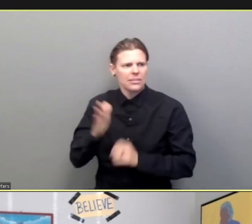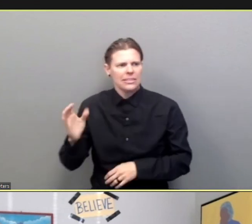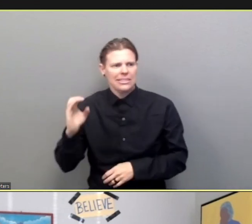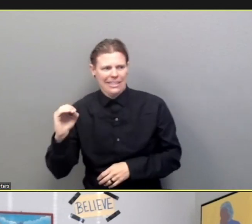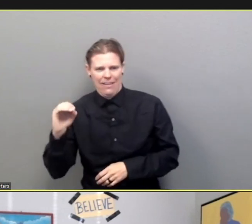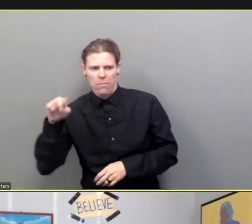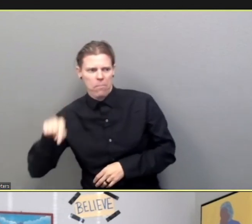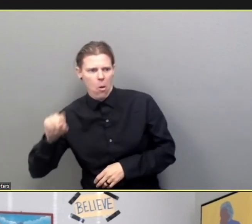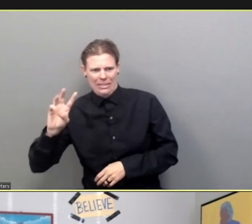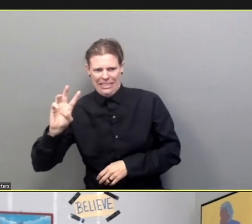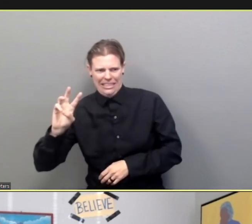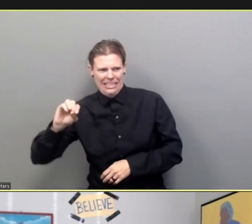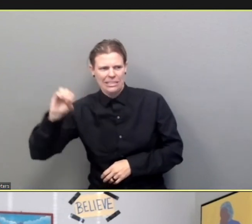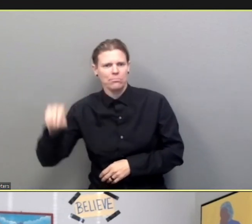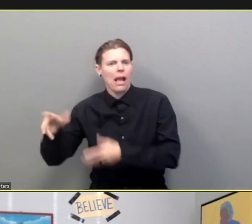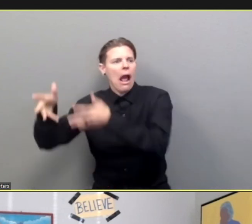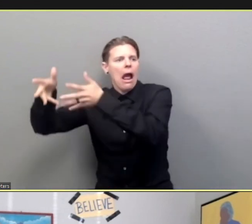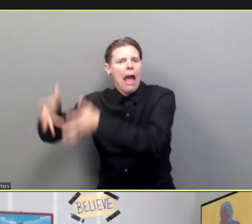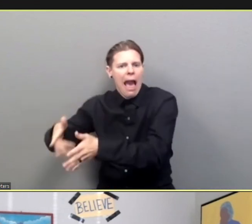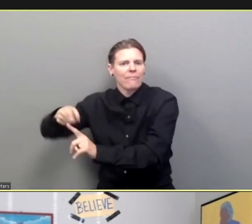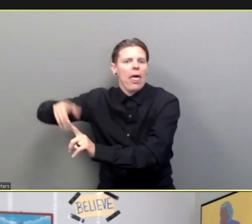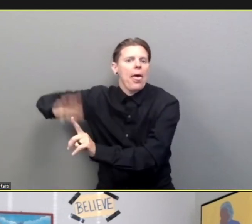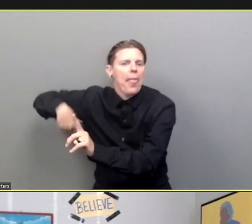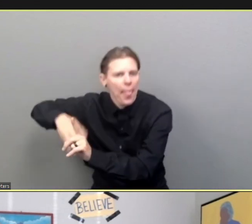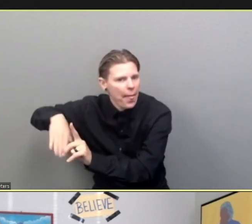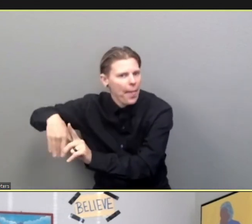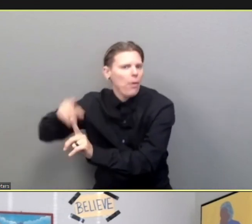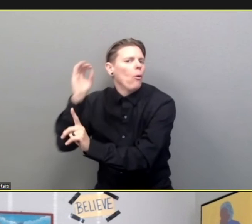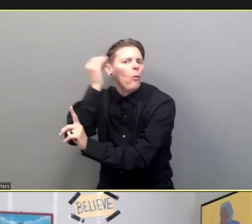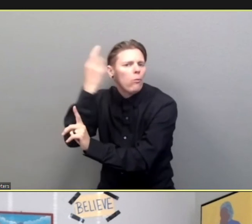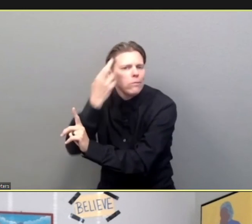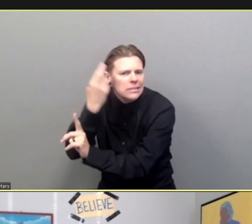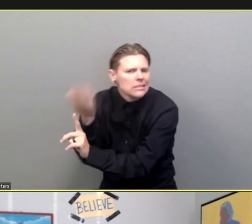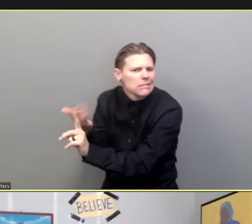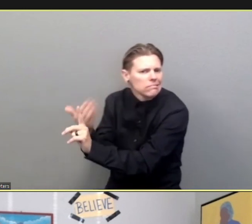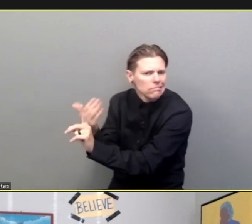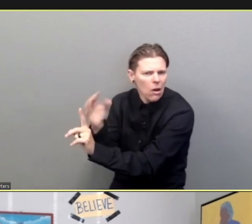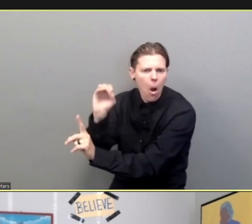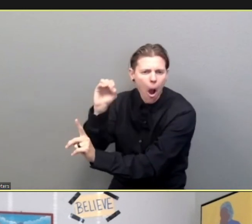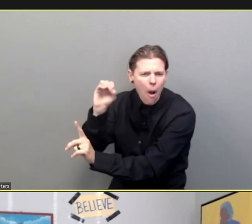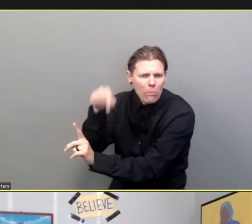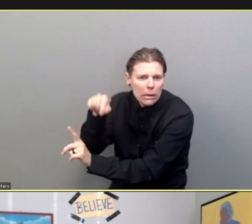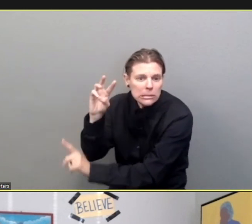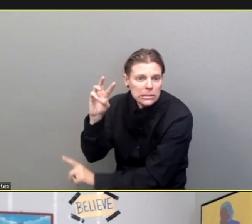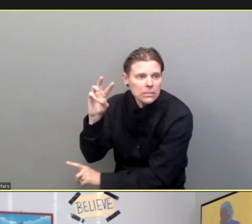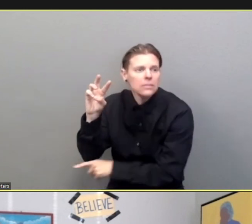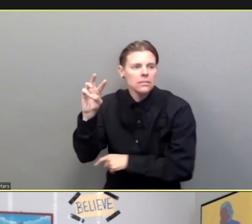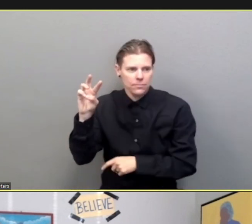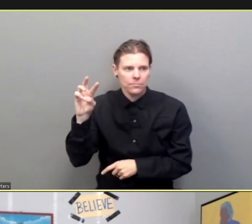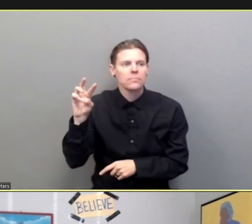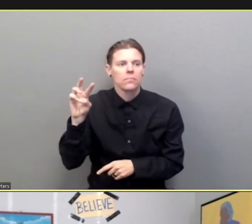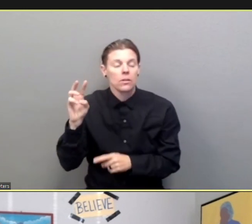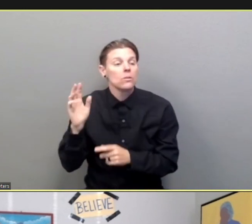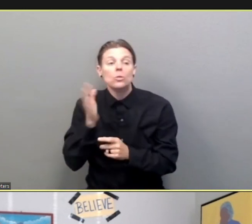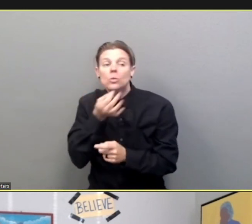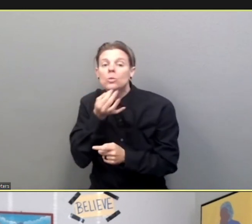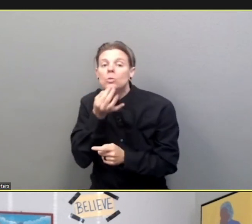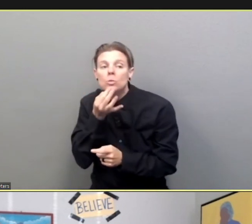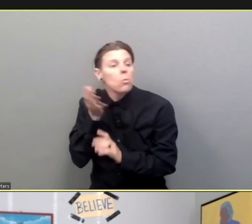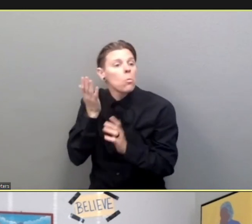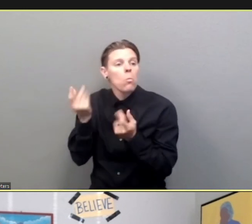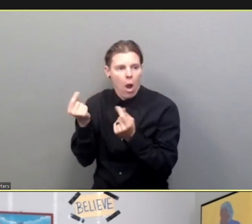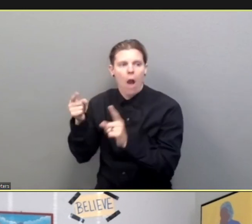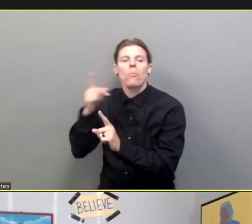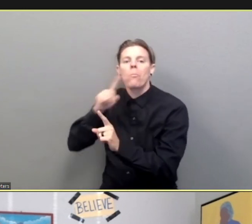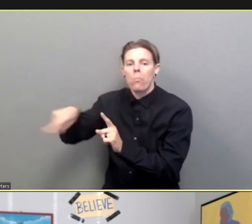exemption at all or no vaccination. And they're in the process of being actually required to be dismissed from their roles. So